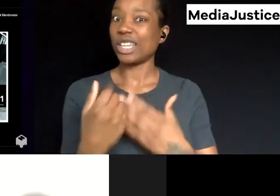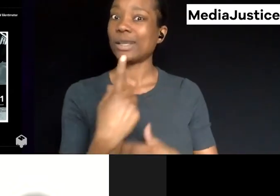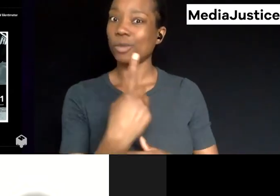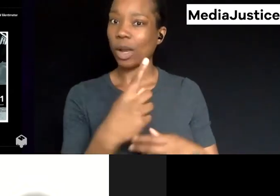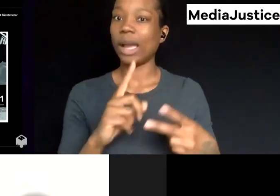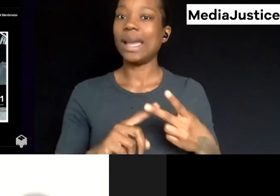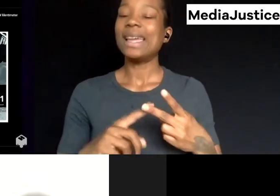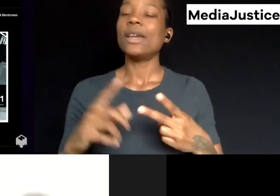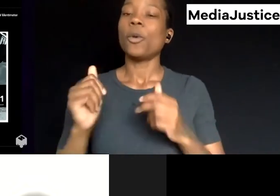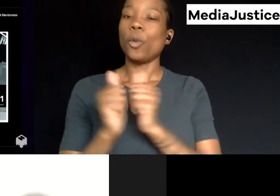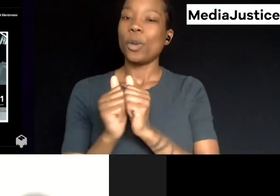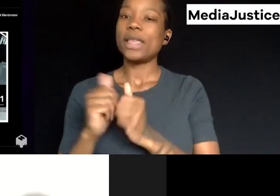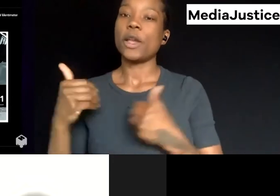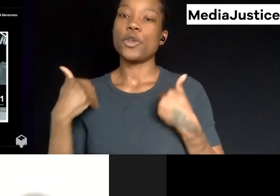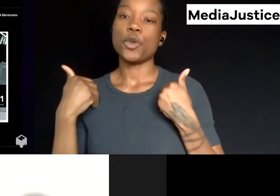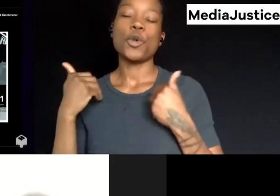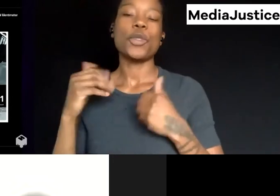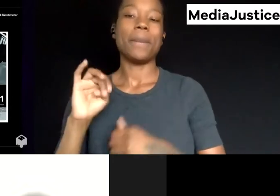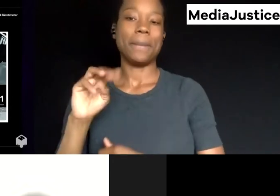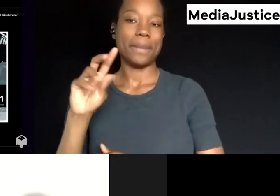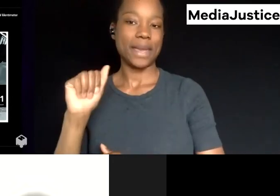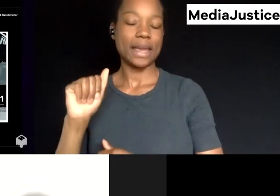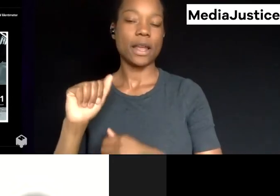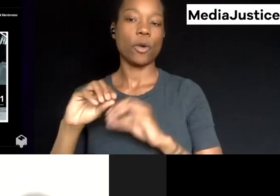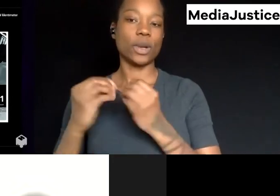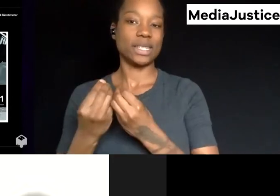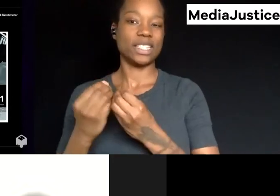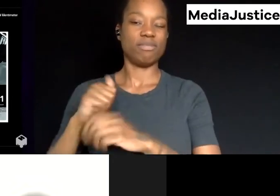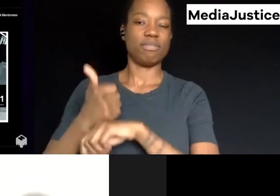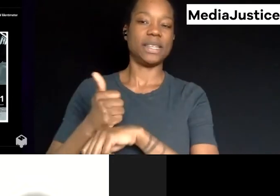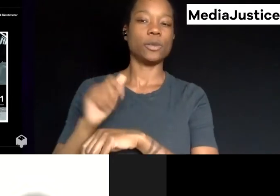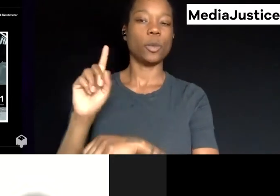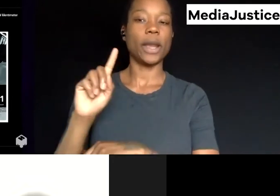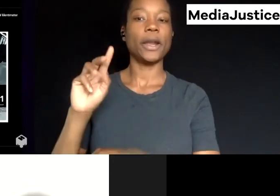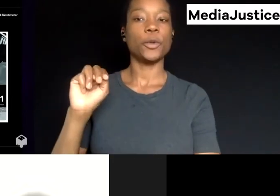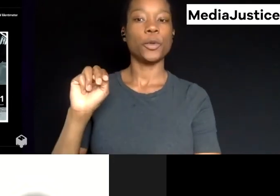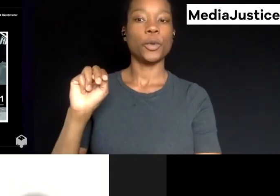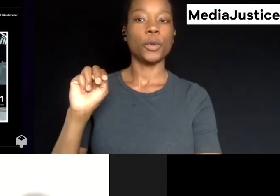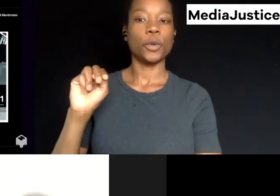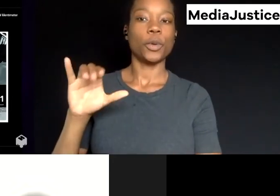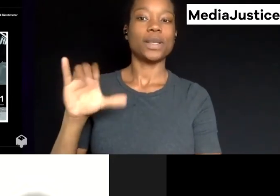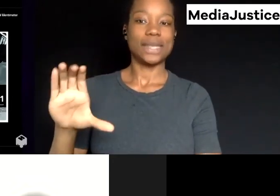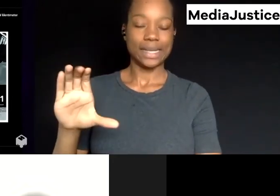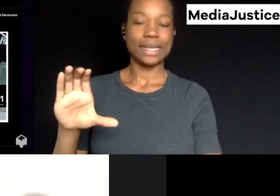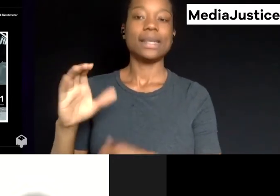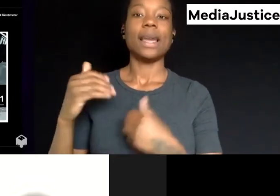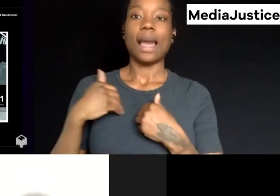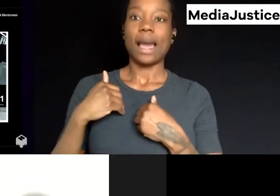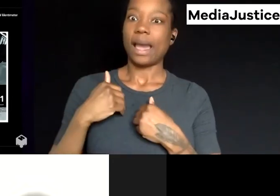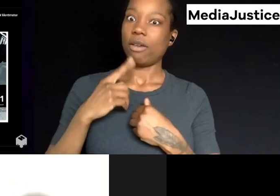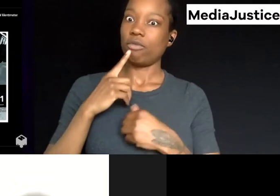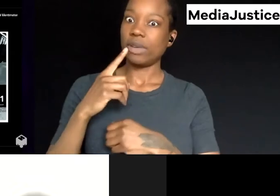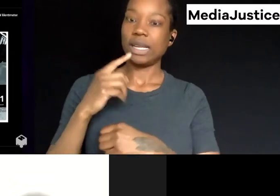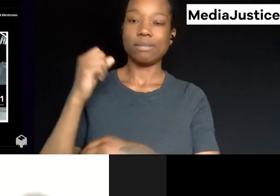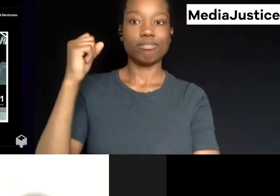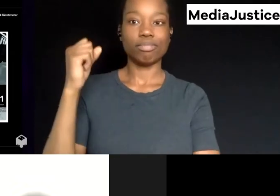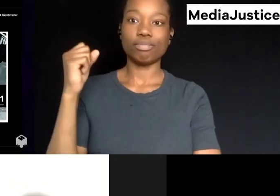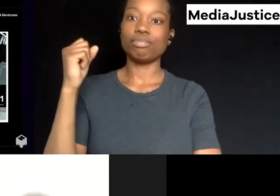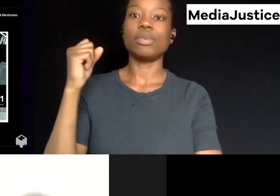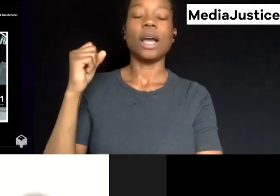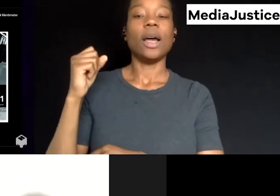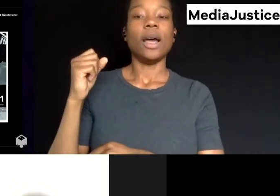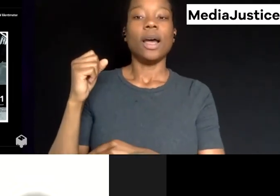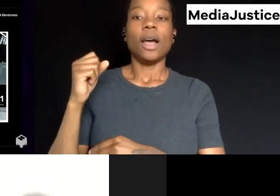group based out of New York City, produced a really groundbreaking political education curriculum called Media in Action. And